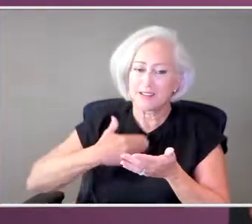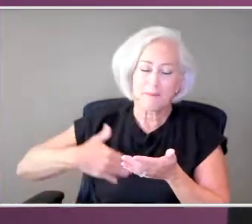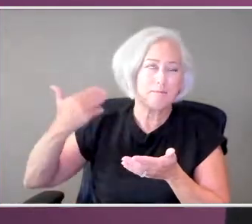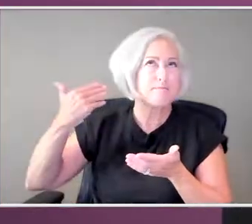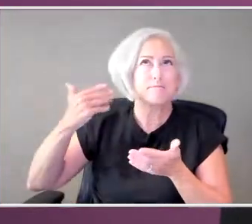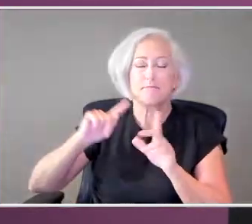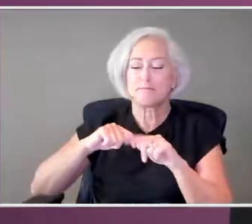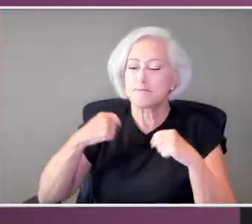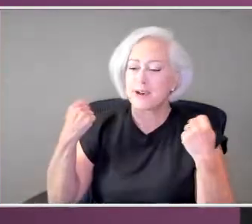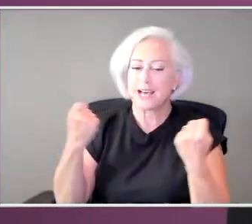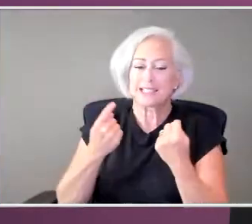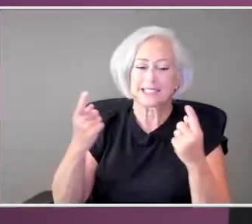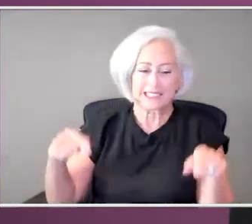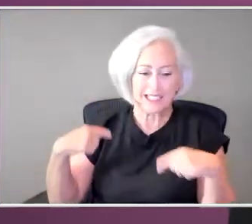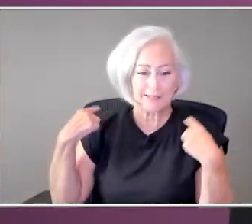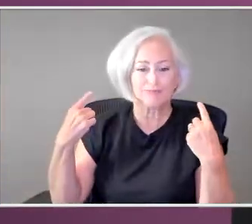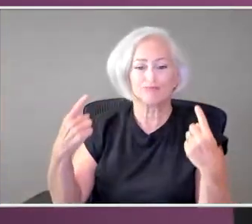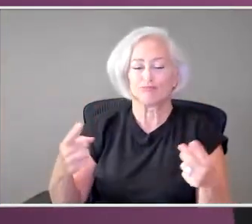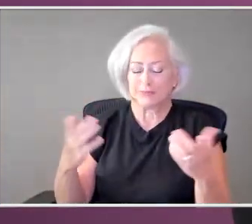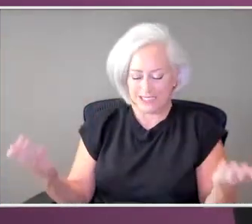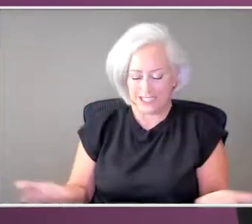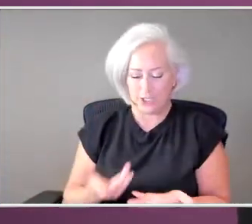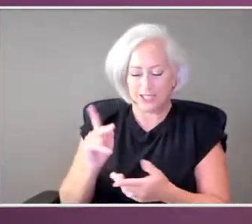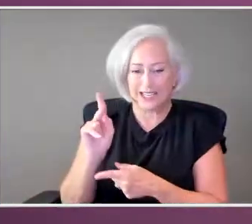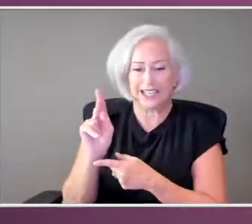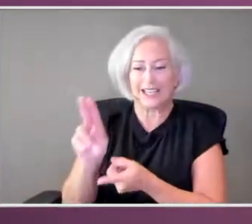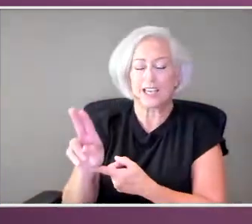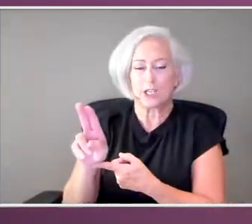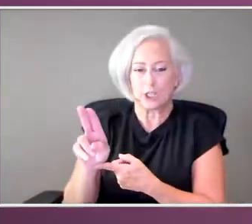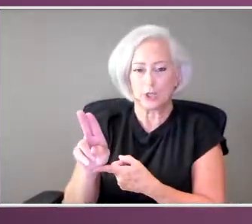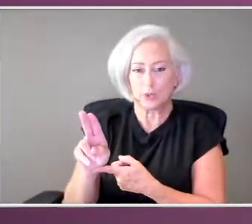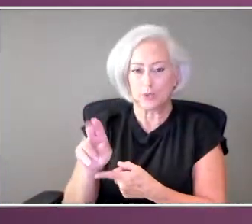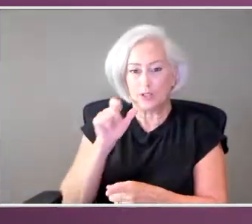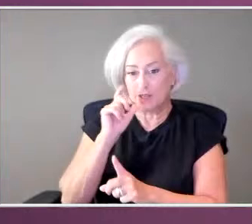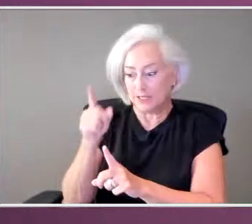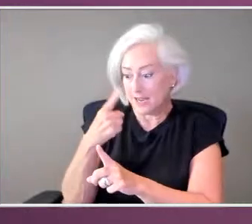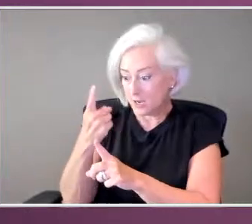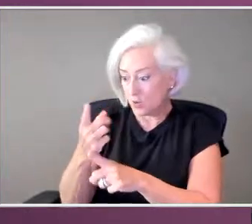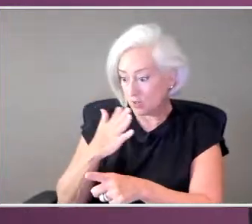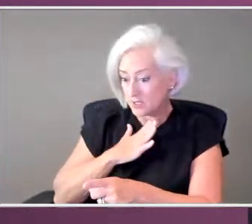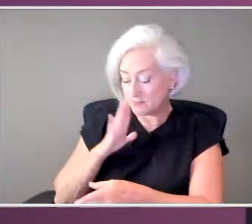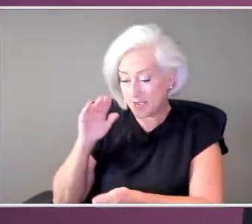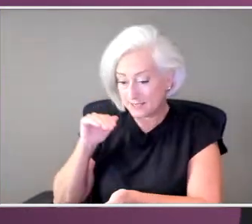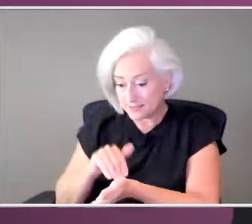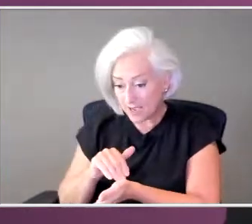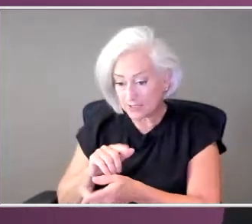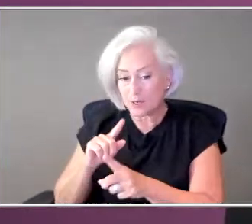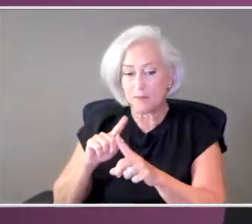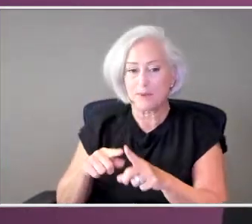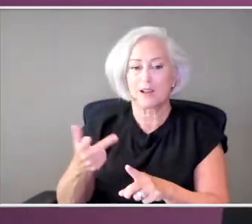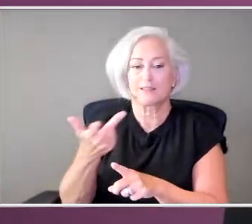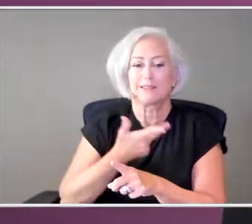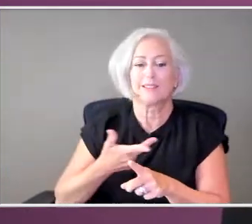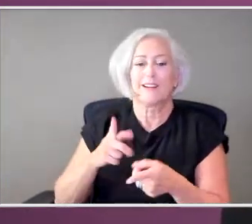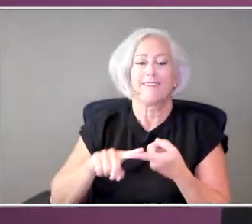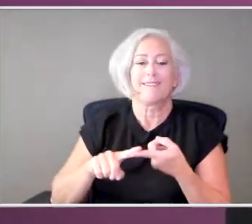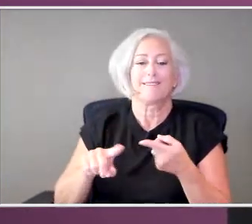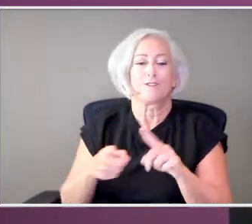ask for here at KU. And not only are they my doctors, but they also became friends. And I